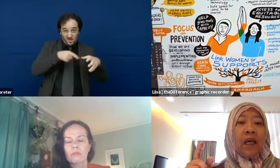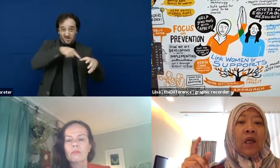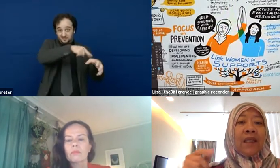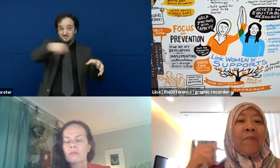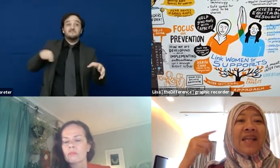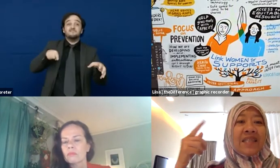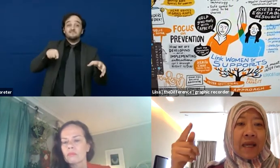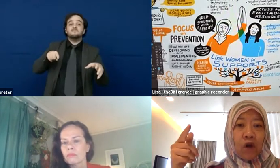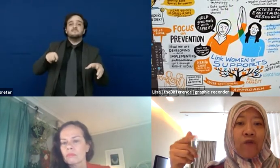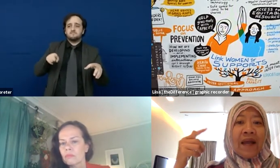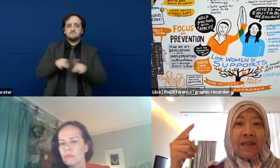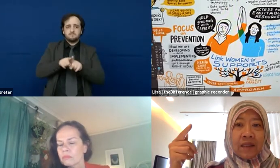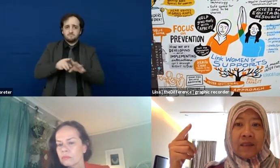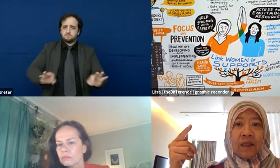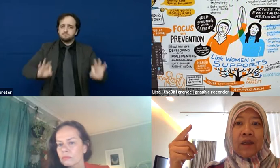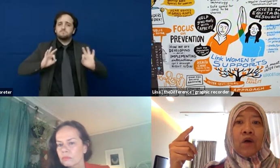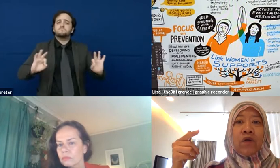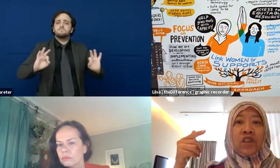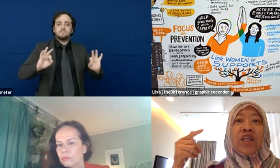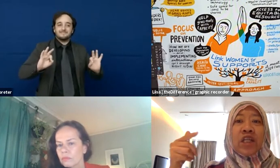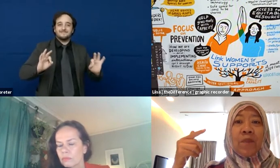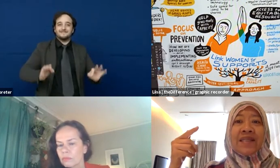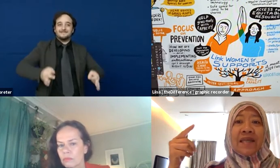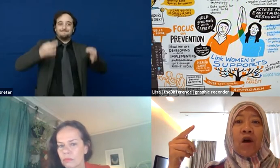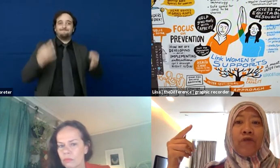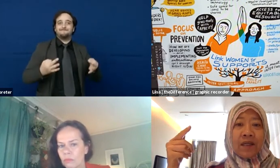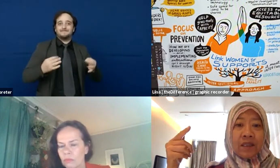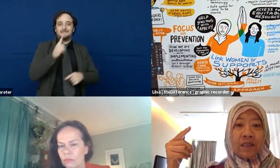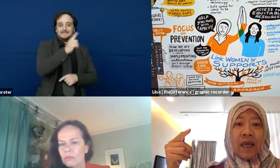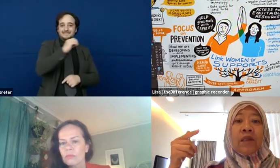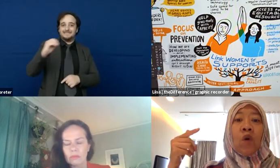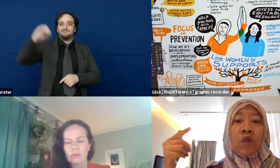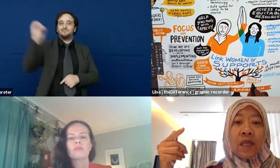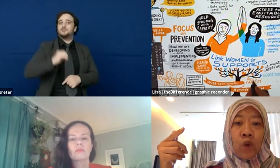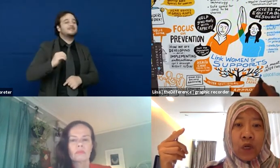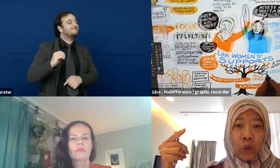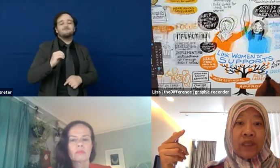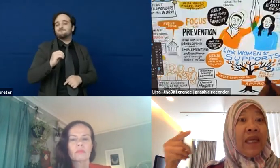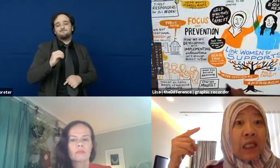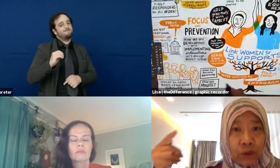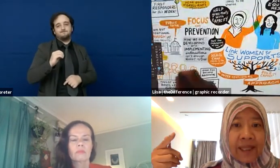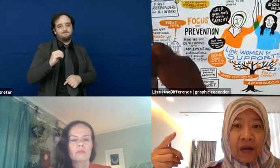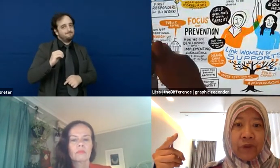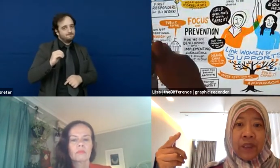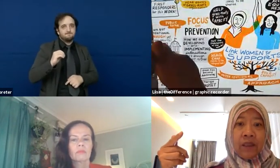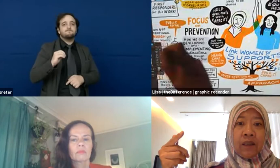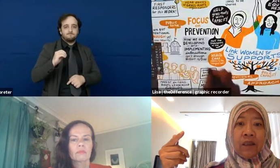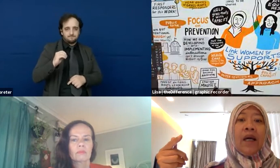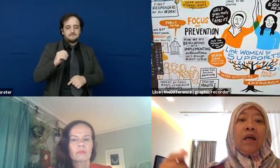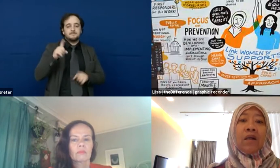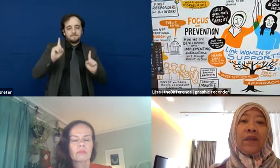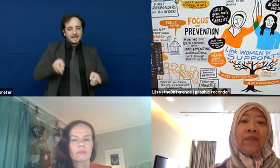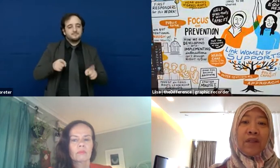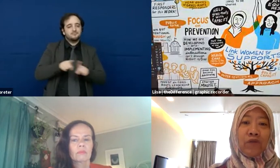that the mindset of funders, you know, changing mindset of funders and those that we work with, including government.